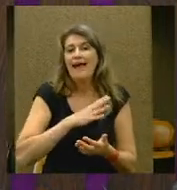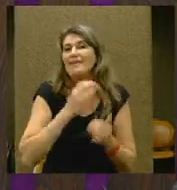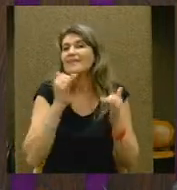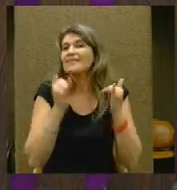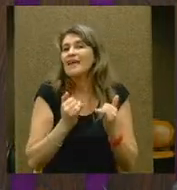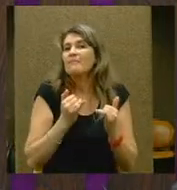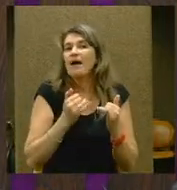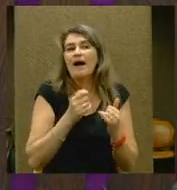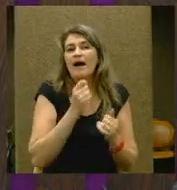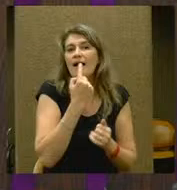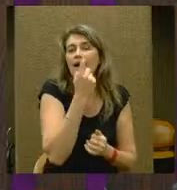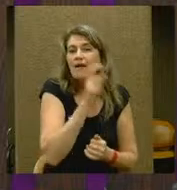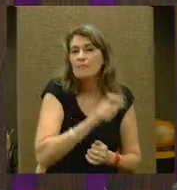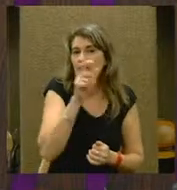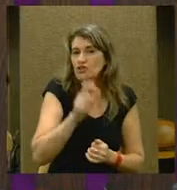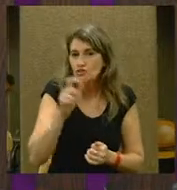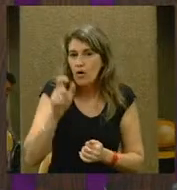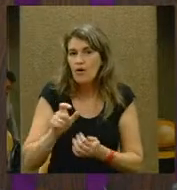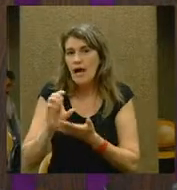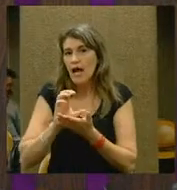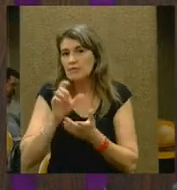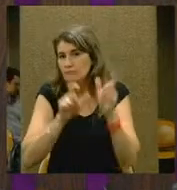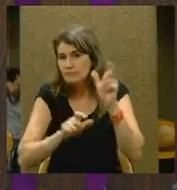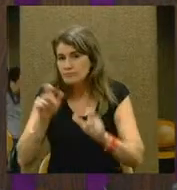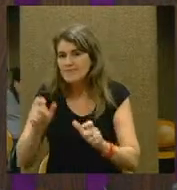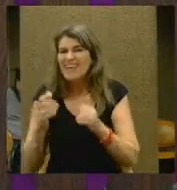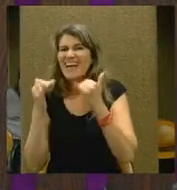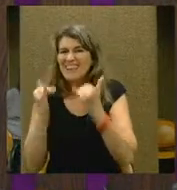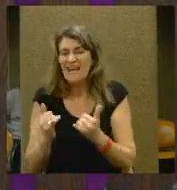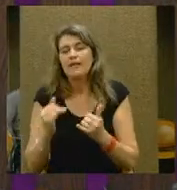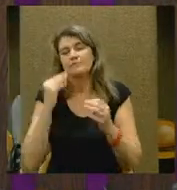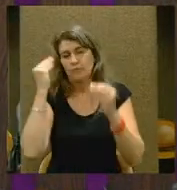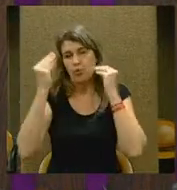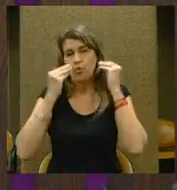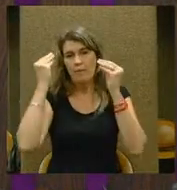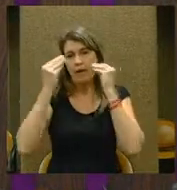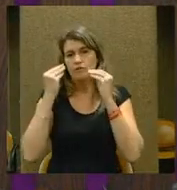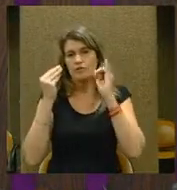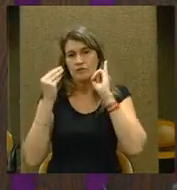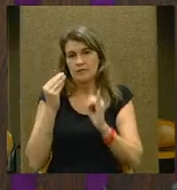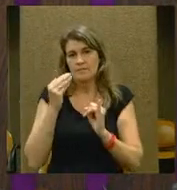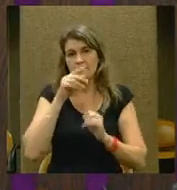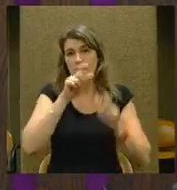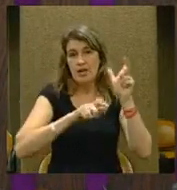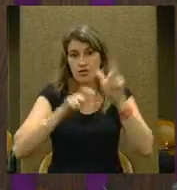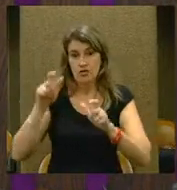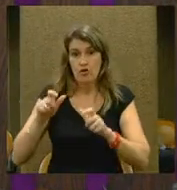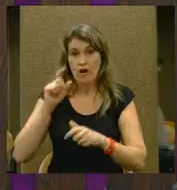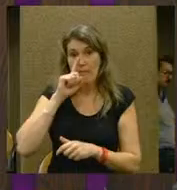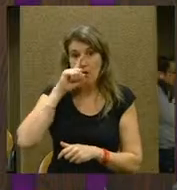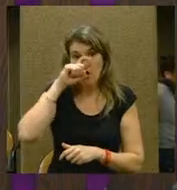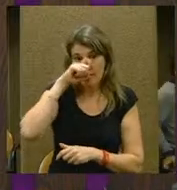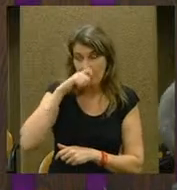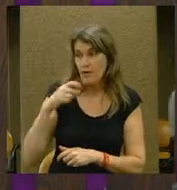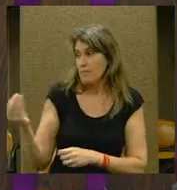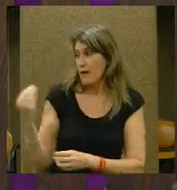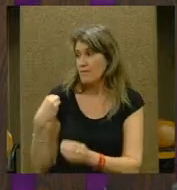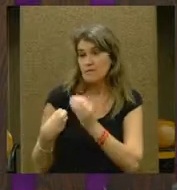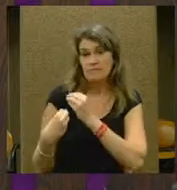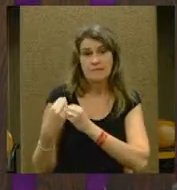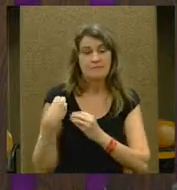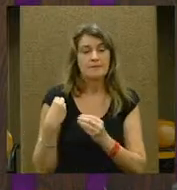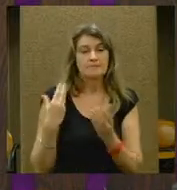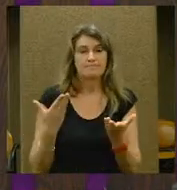the people who live in this city. And this is part of the problems and the concerns that the people from